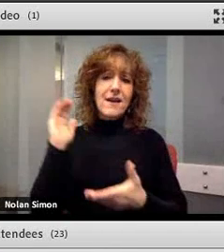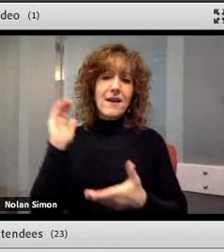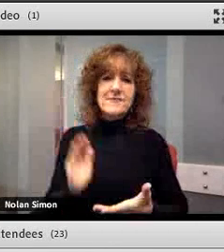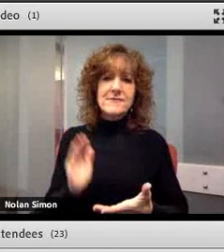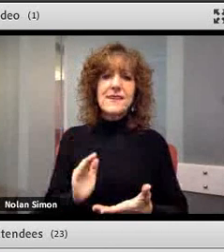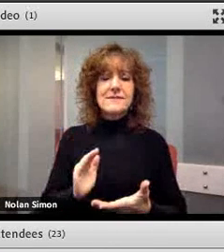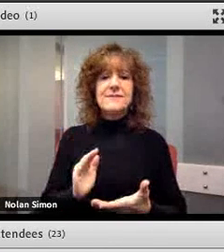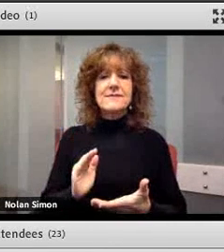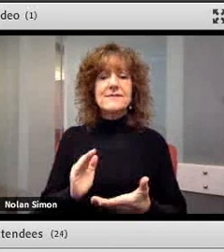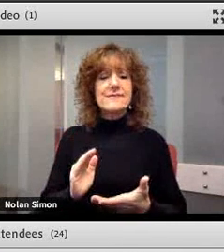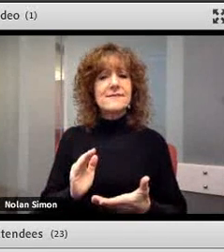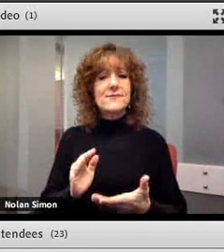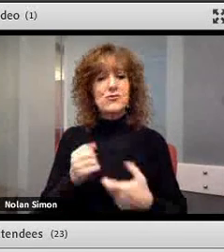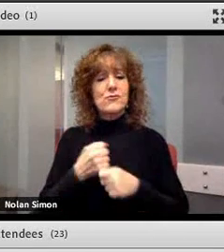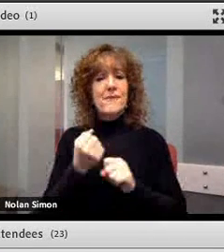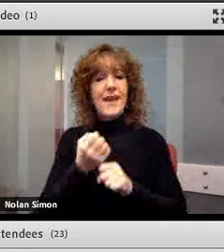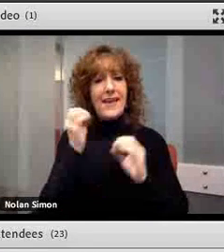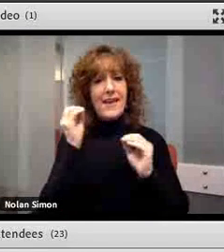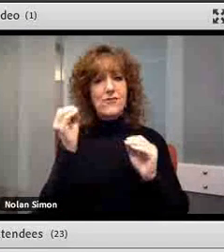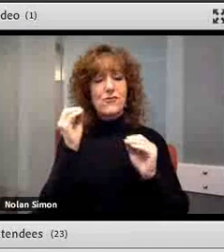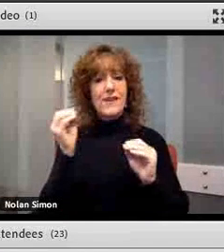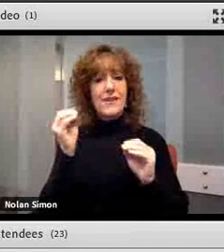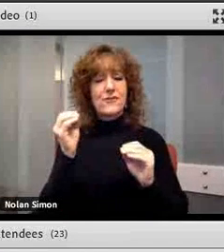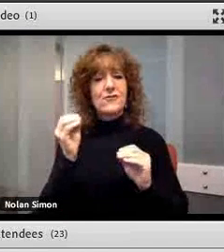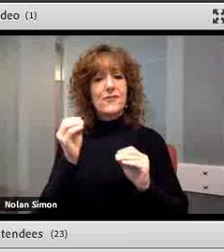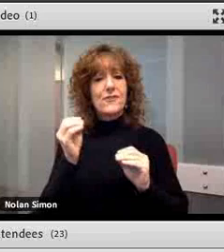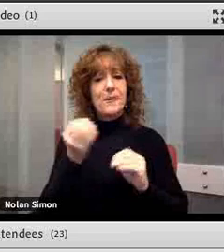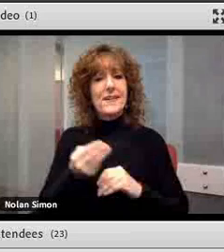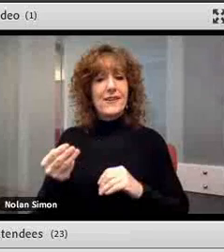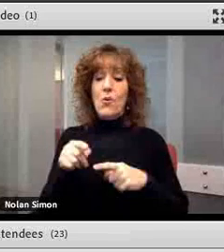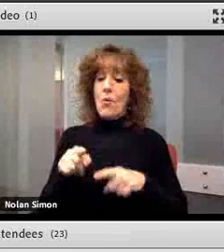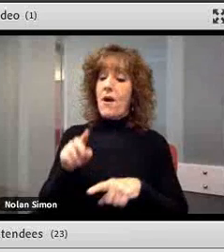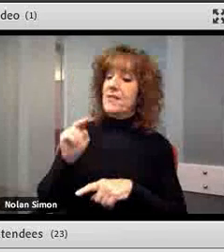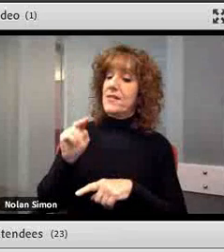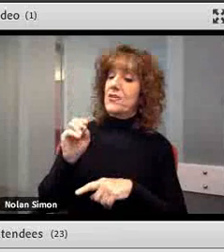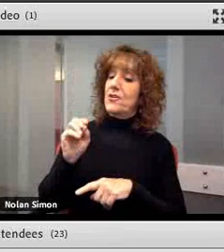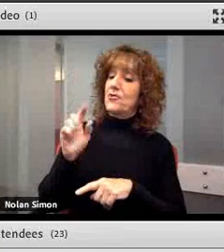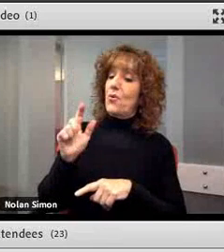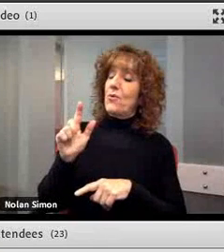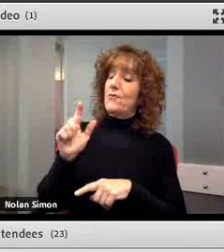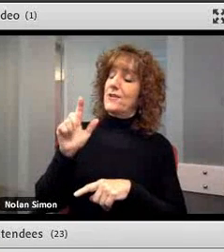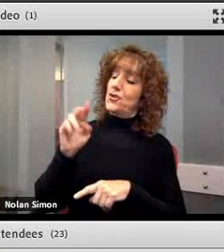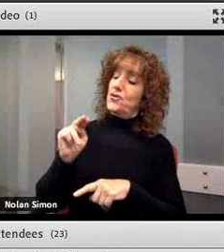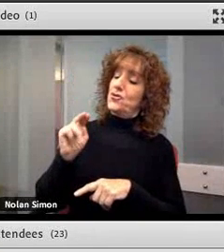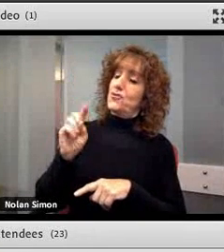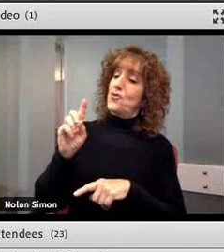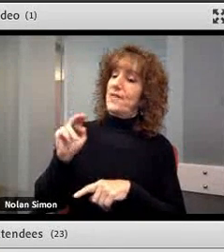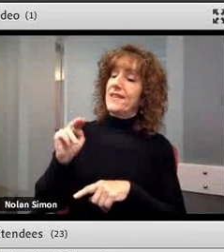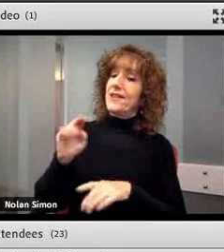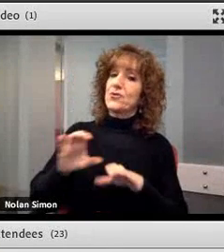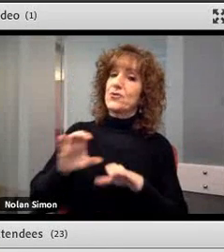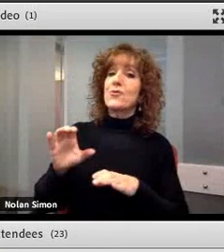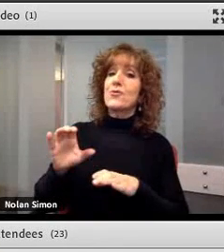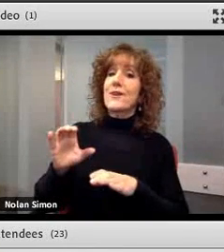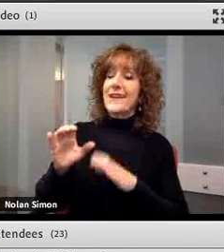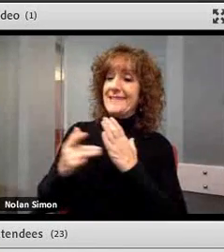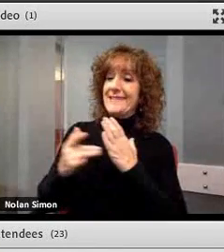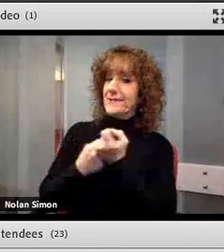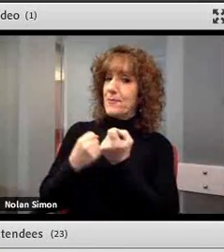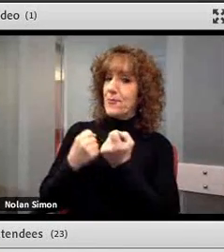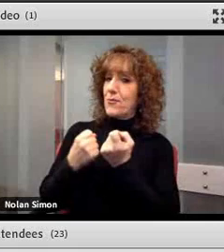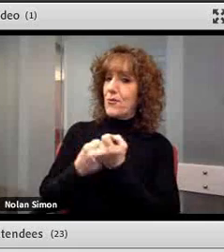educational materials. So while Nolan is doing tech support here on your screen, there were a number of questions about membership.